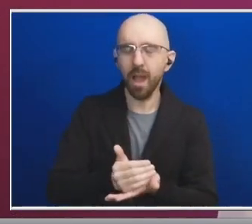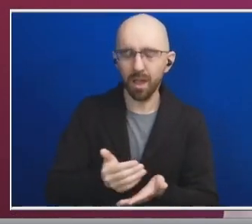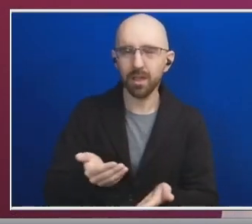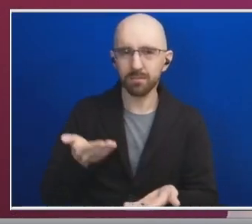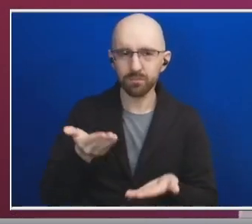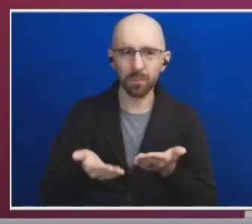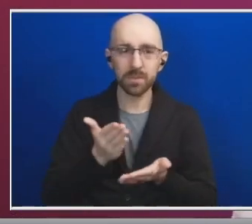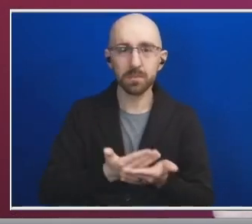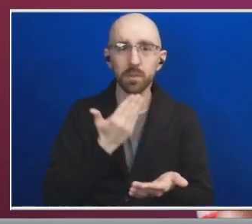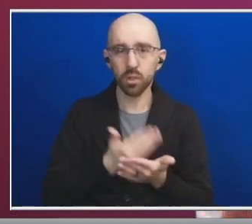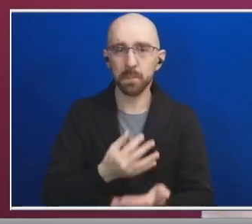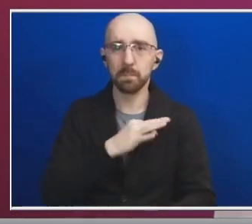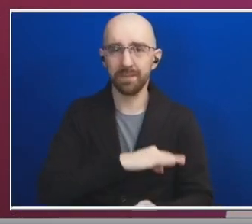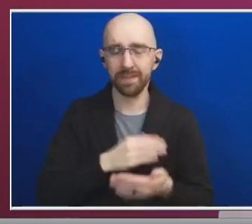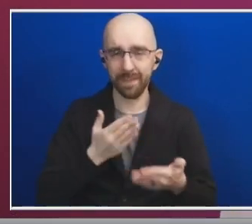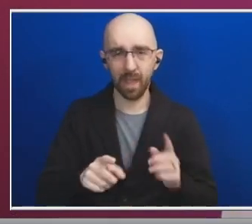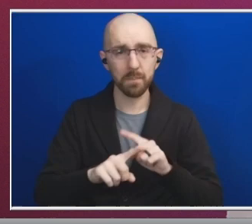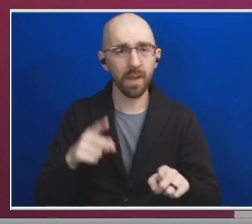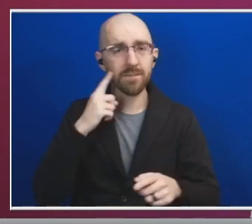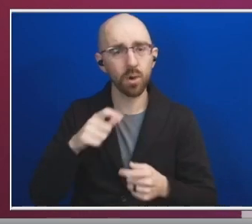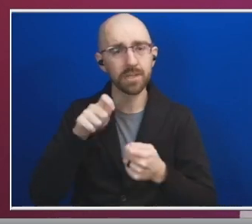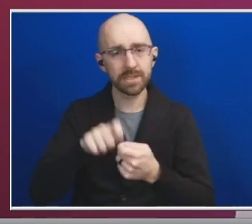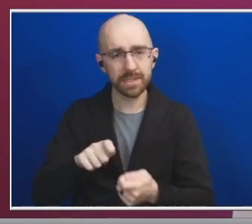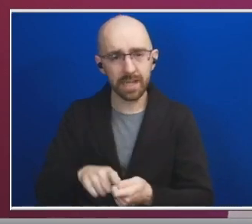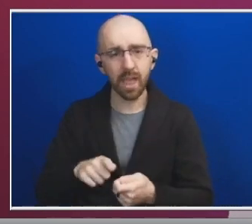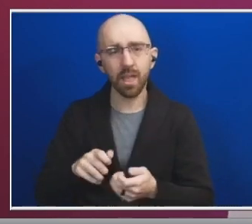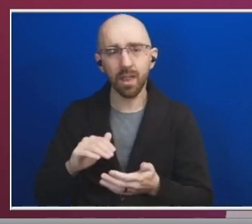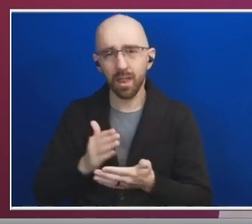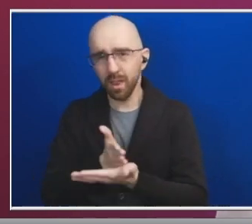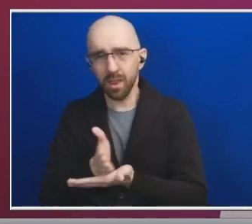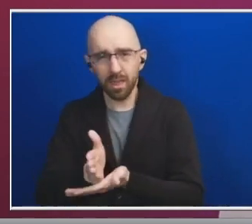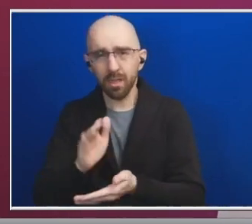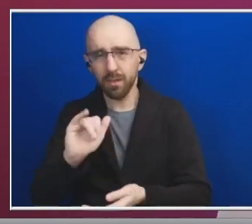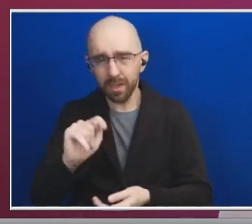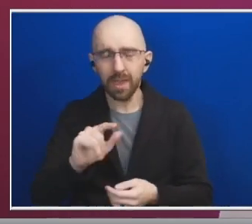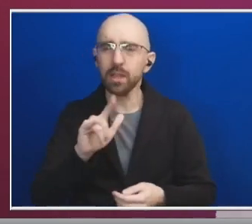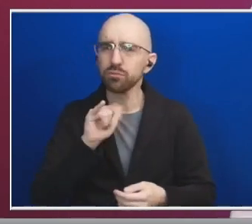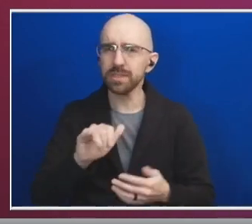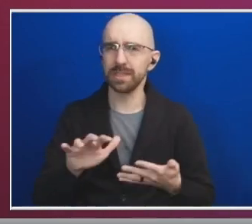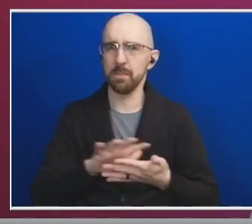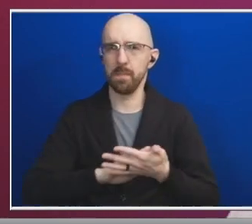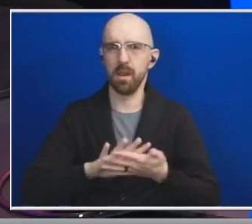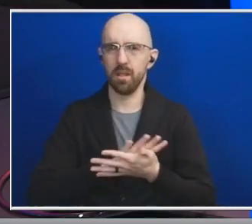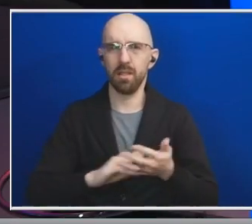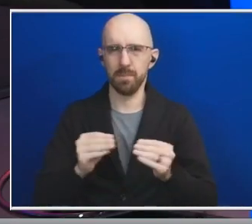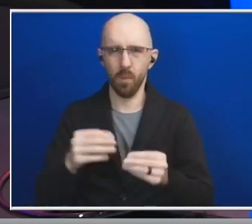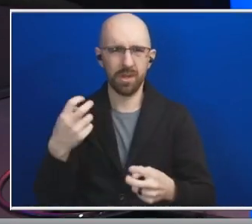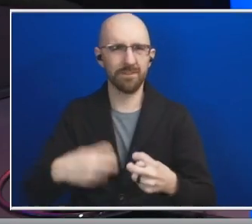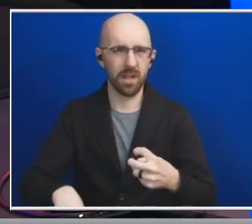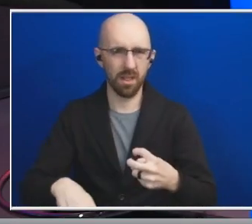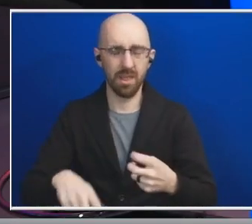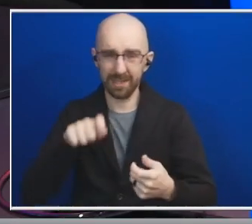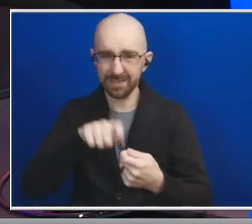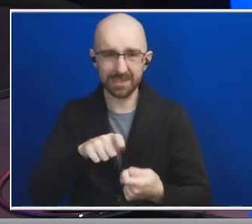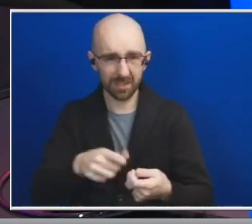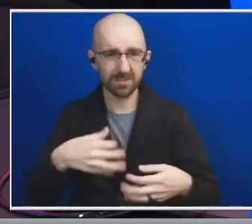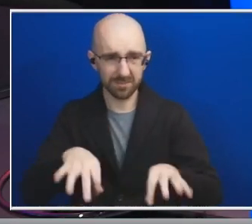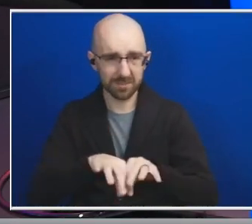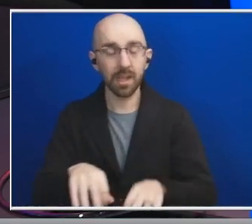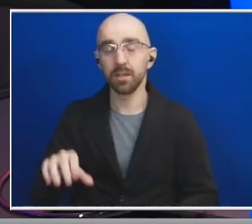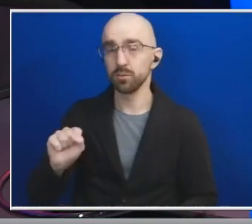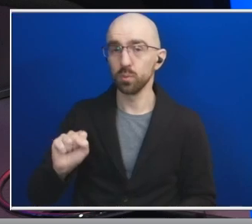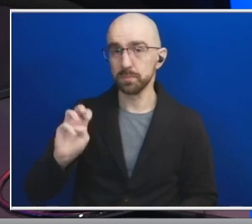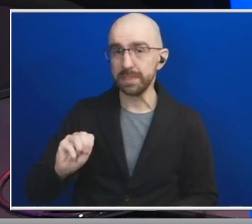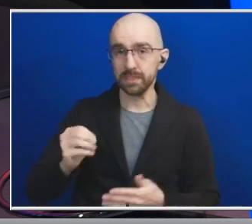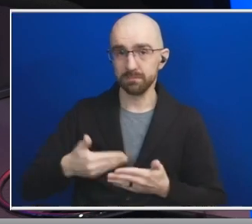but as far as the details and kind of weeding through it, that's where it gets really muddled and a lot more difficult. And details matter in medicine. Social media times, you know, like, screw it, doc,